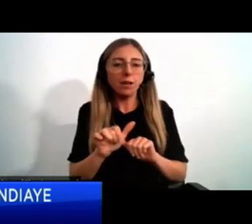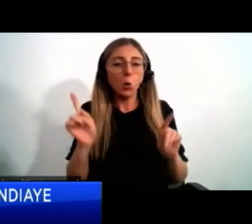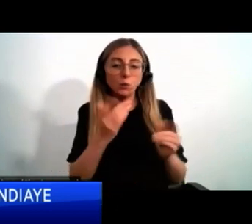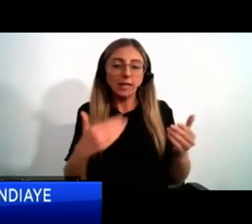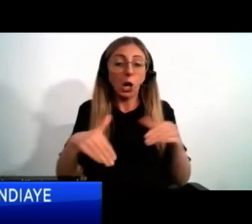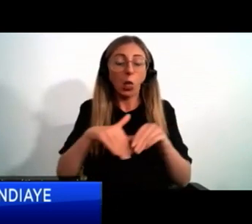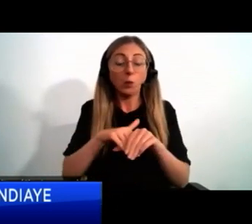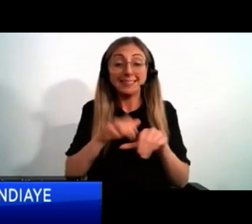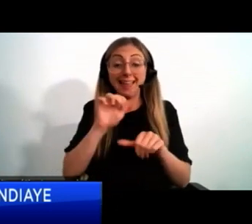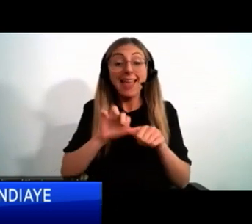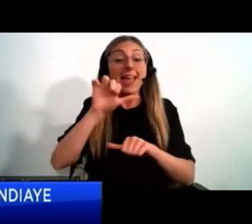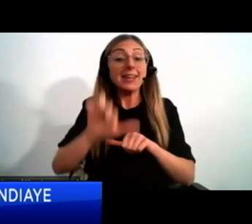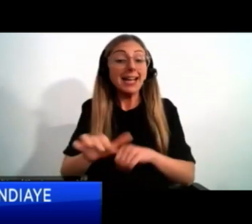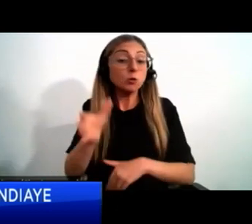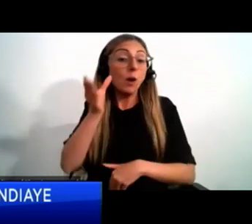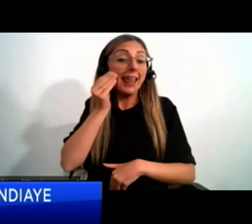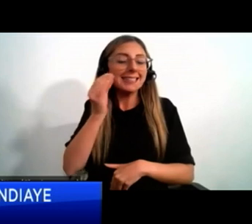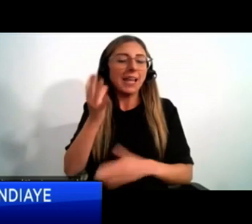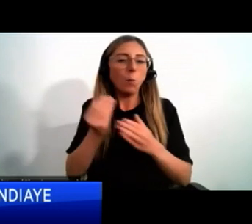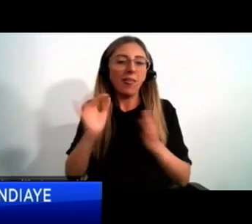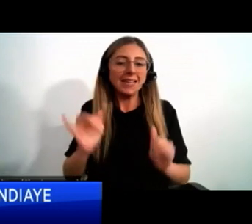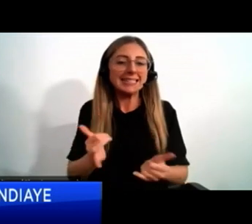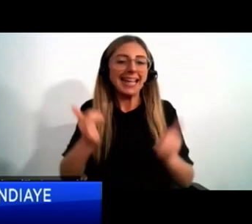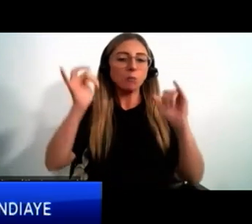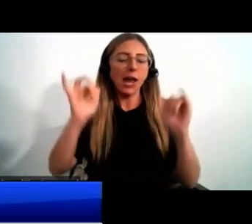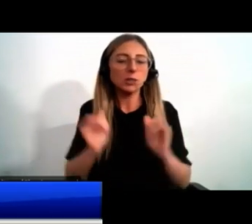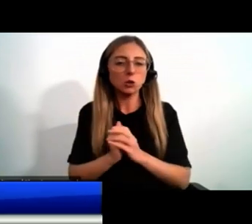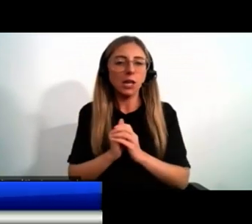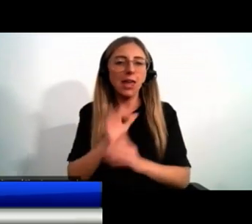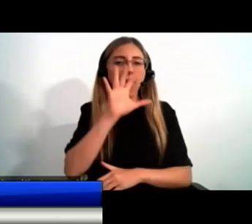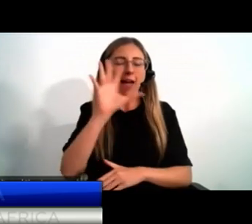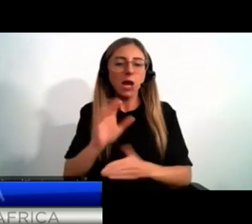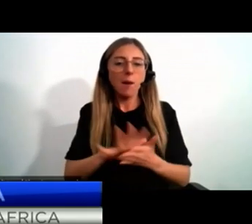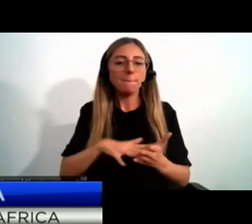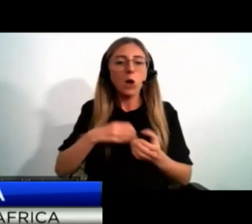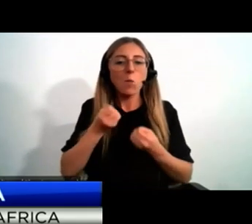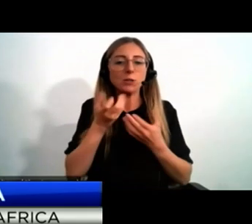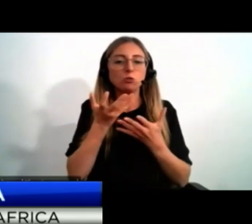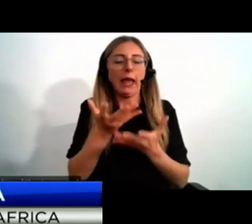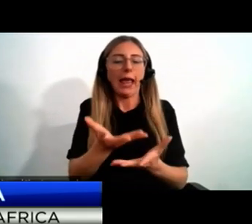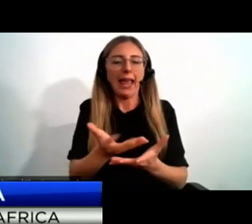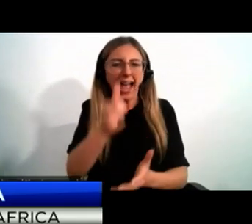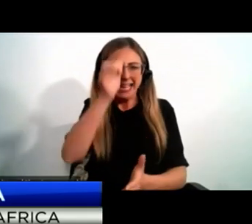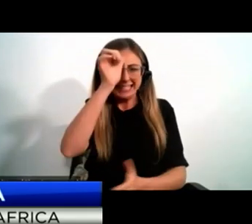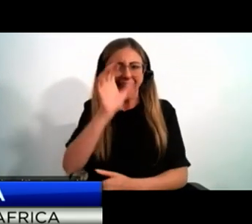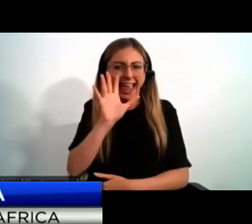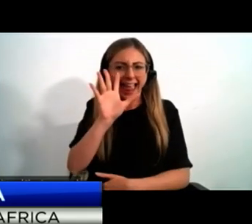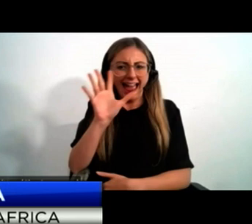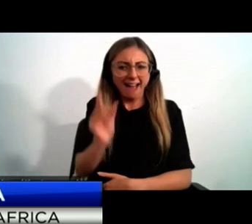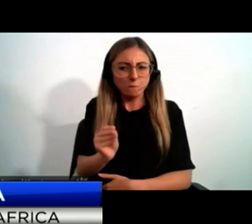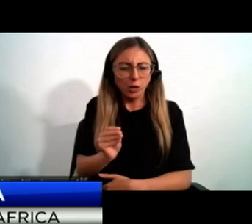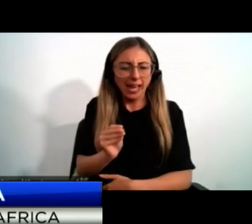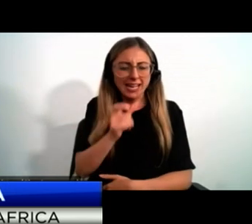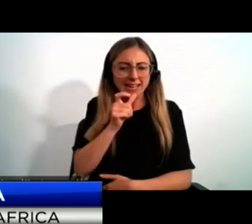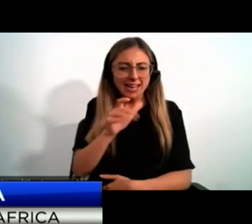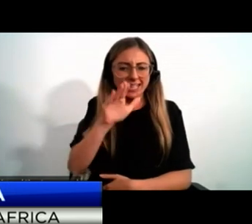going to be listening to a celebrated African poetry artist. And I say African, I've taken out the South African because